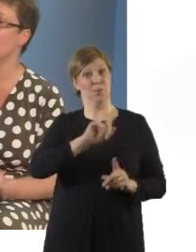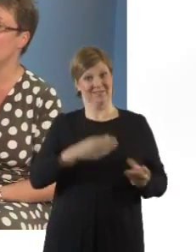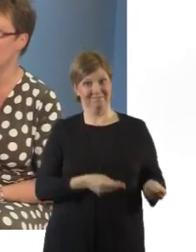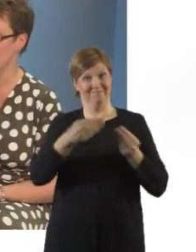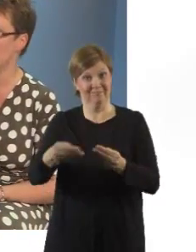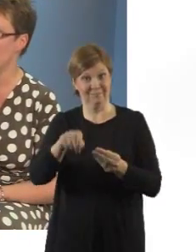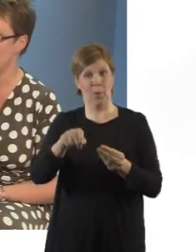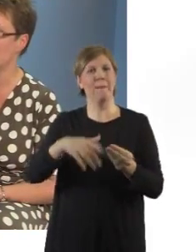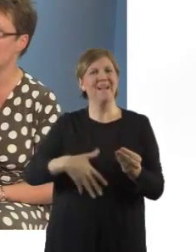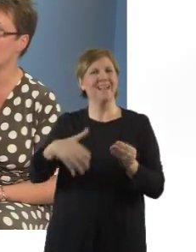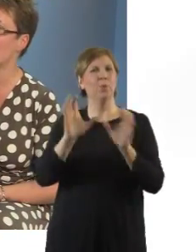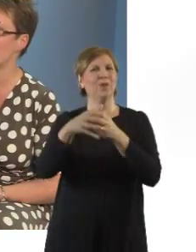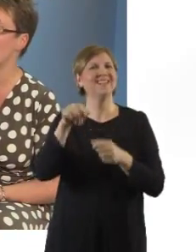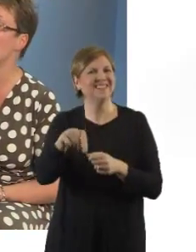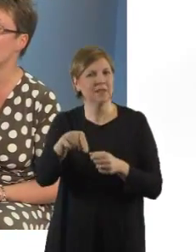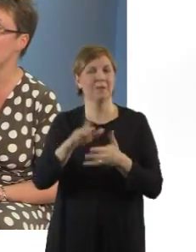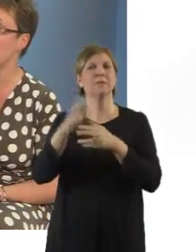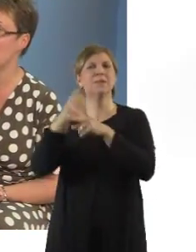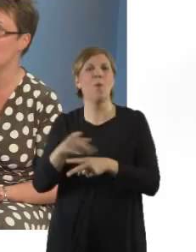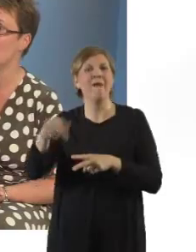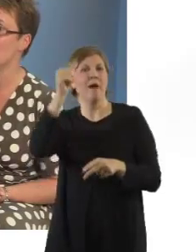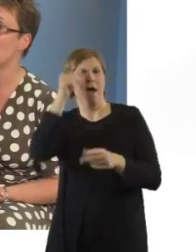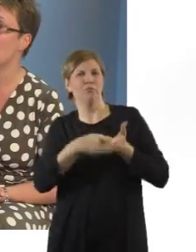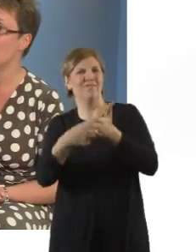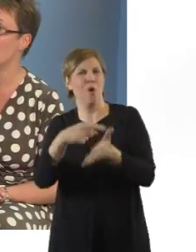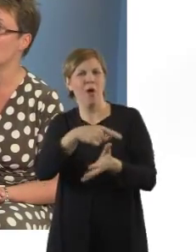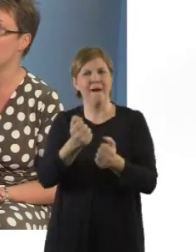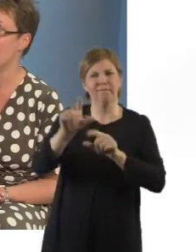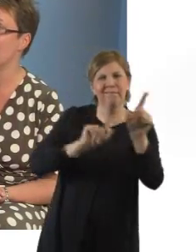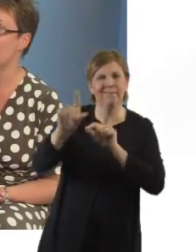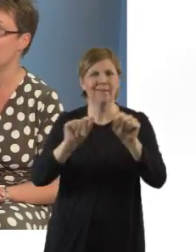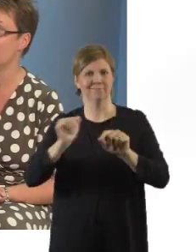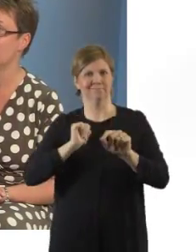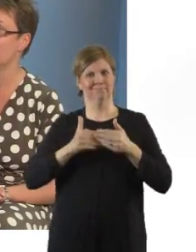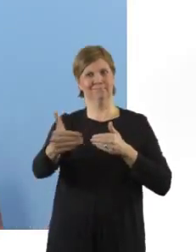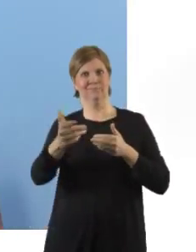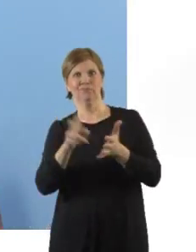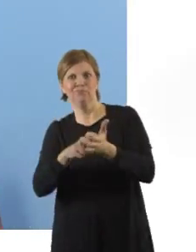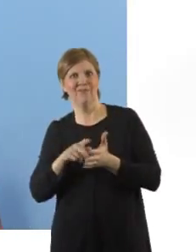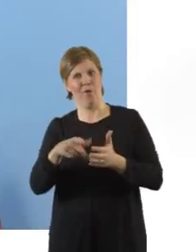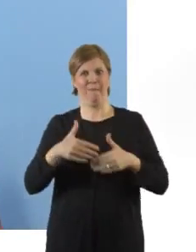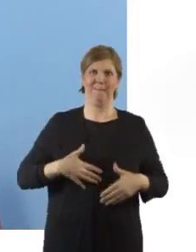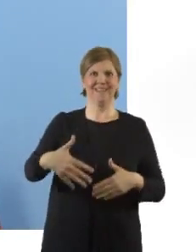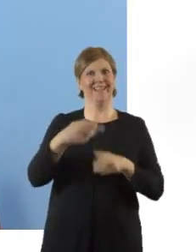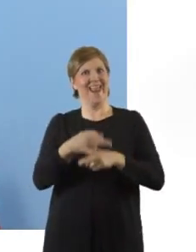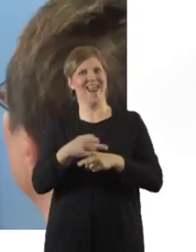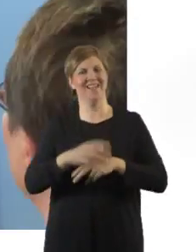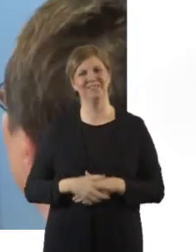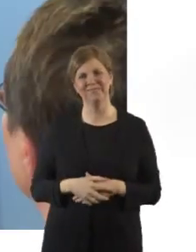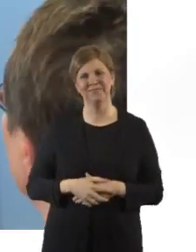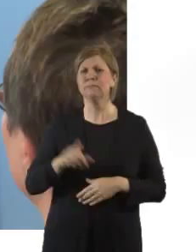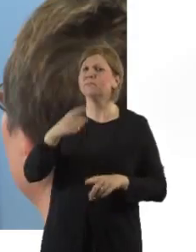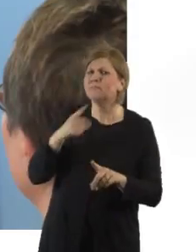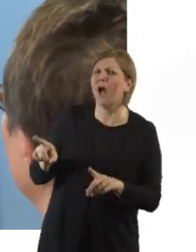as the midwife will refer to it to discuss any choices that she's made and record maternity care. You mentioned antenatal appointments.